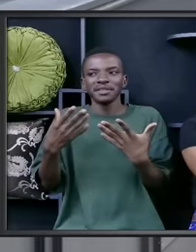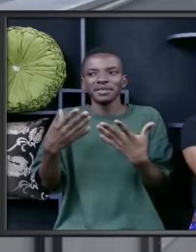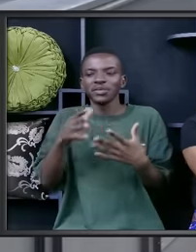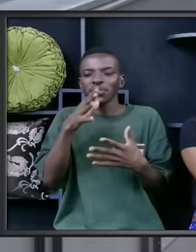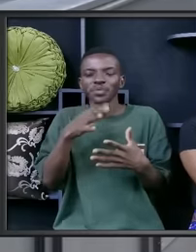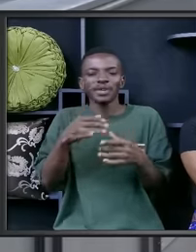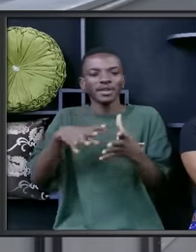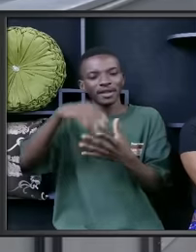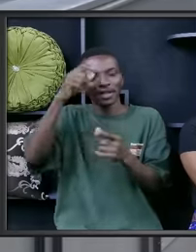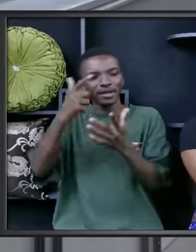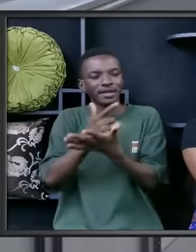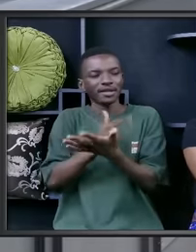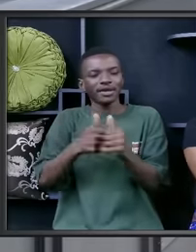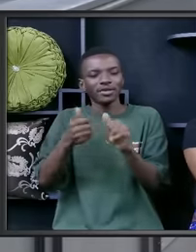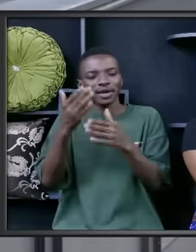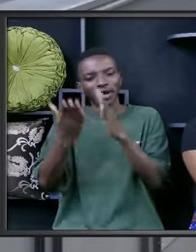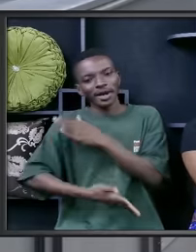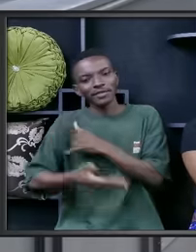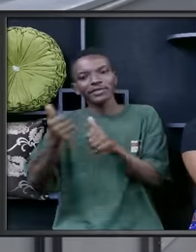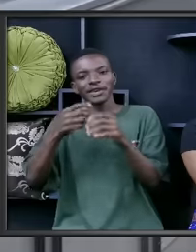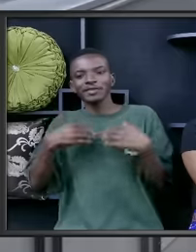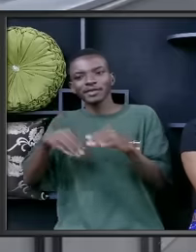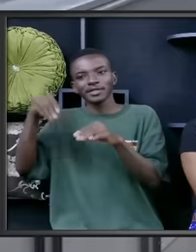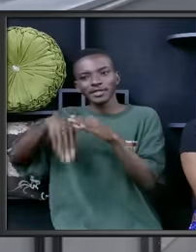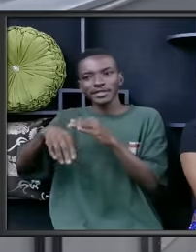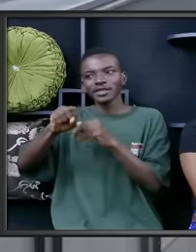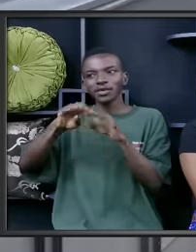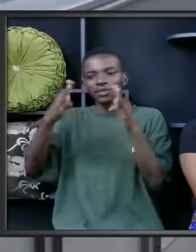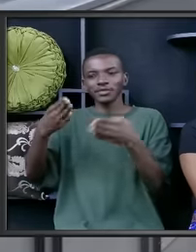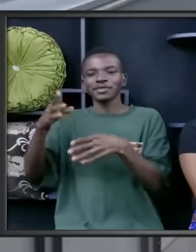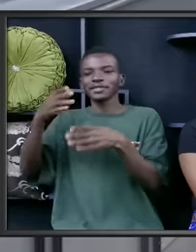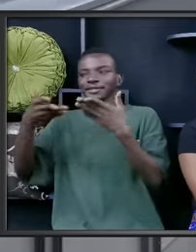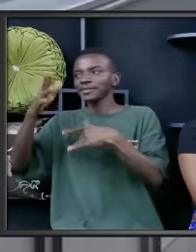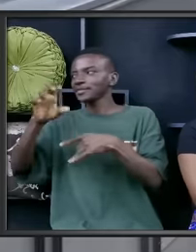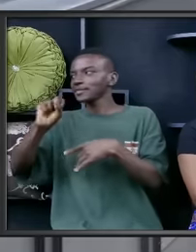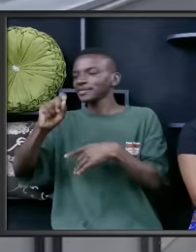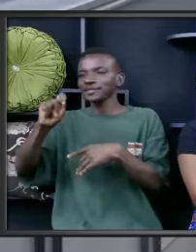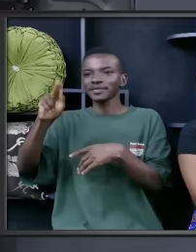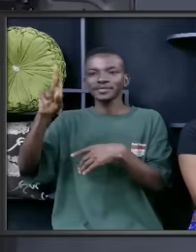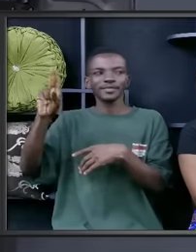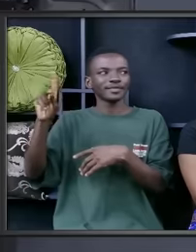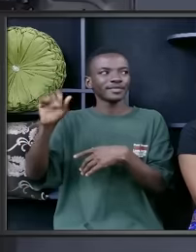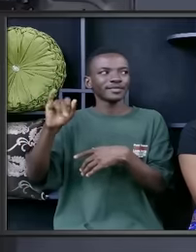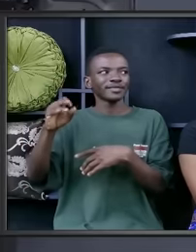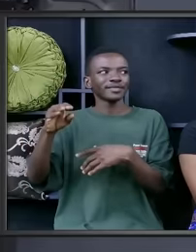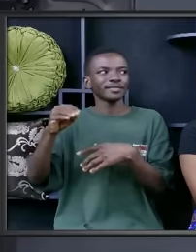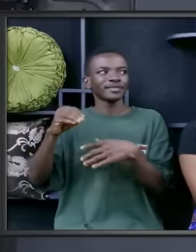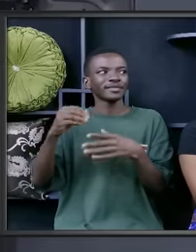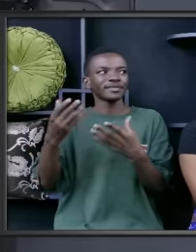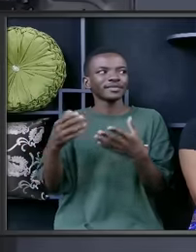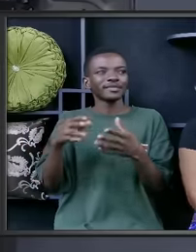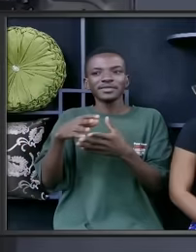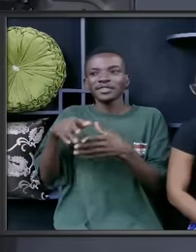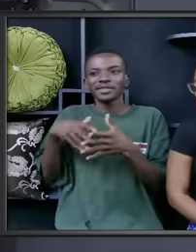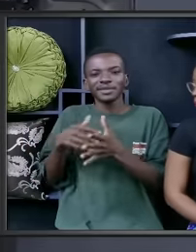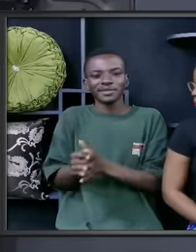lesson. On behalf of everybody where they for inside the open air studio. Kelechi was supposed to do announcement. Into embody week,